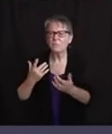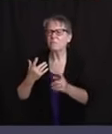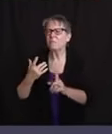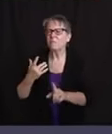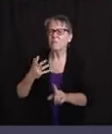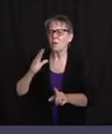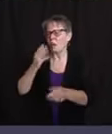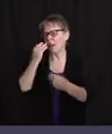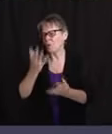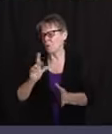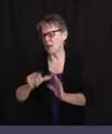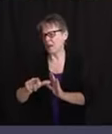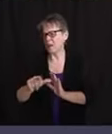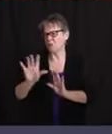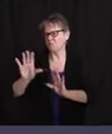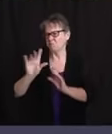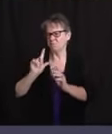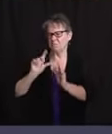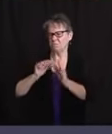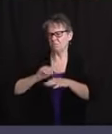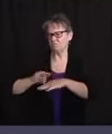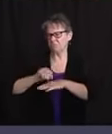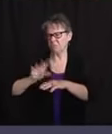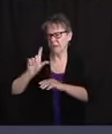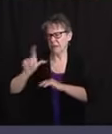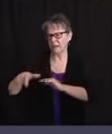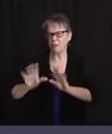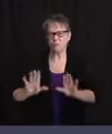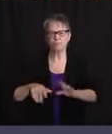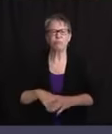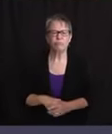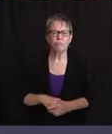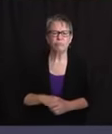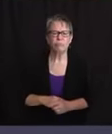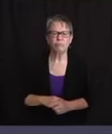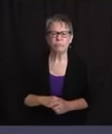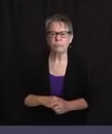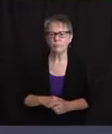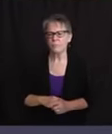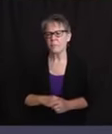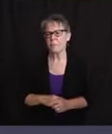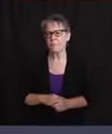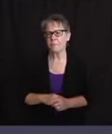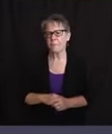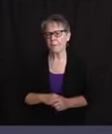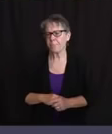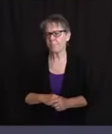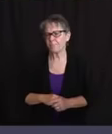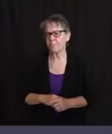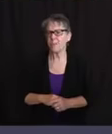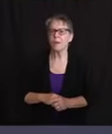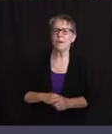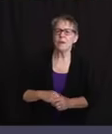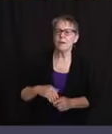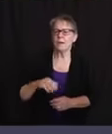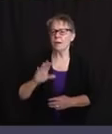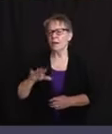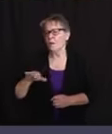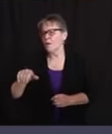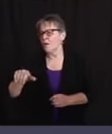those? Thank you. Let's go back to Dustin. Let's go back, Dustin, Elise, and then we'll come back down front to